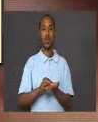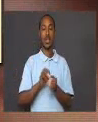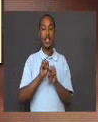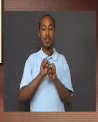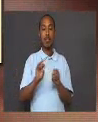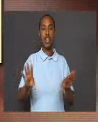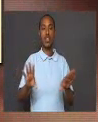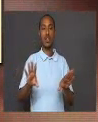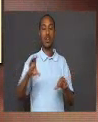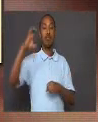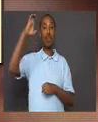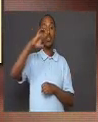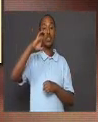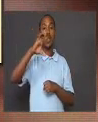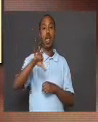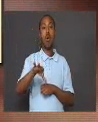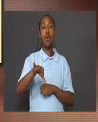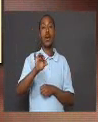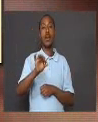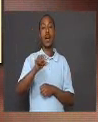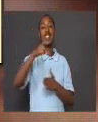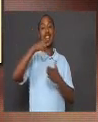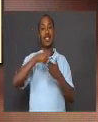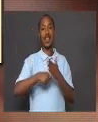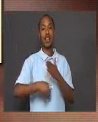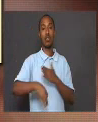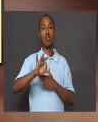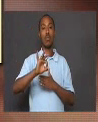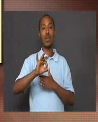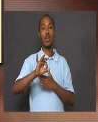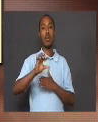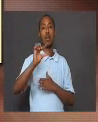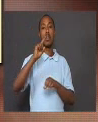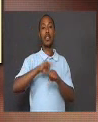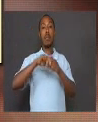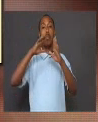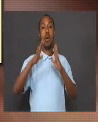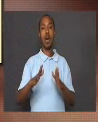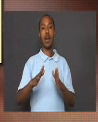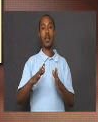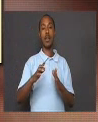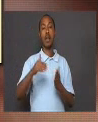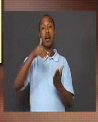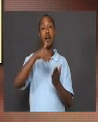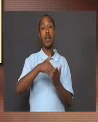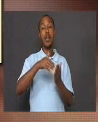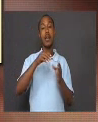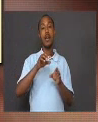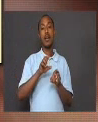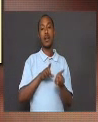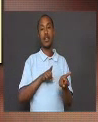Dispersion forces occur as a result of temporary redistribution of